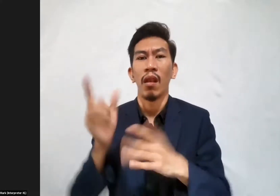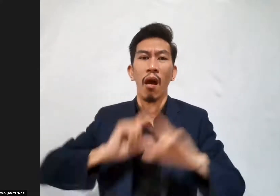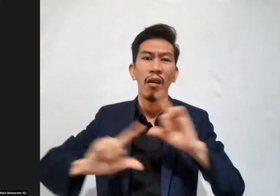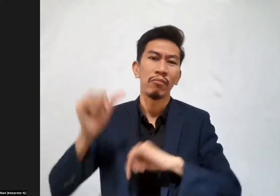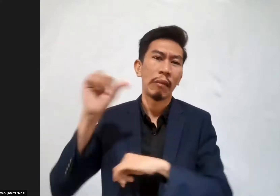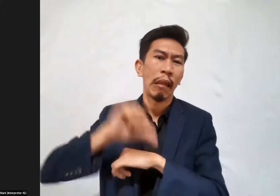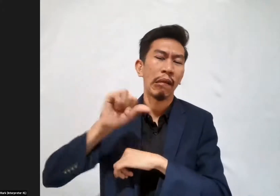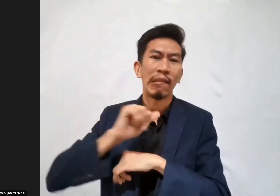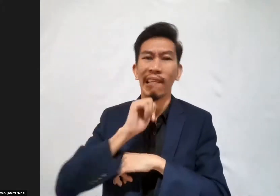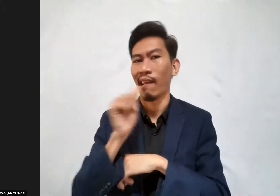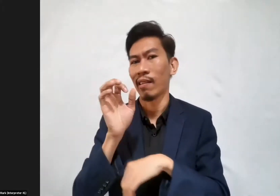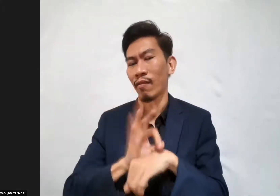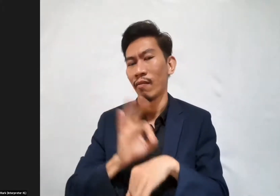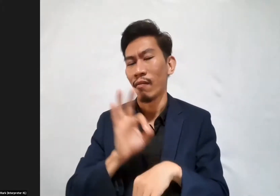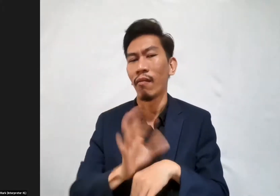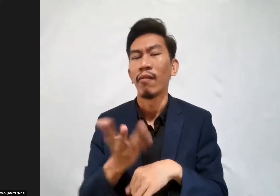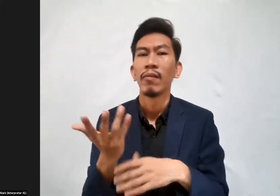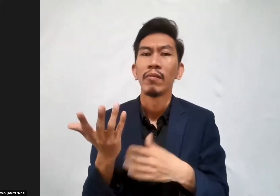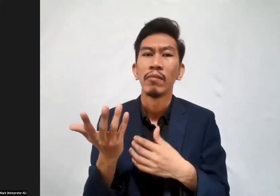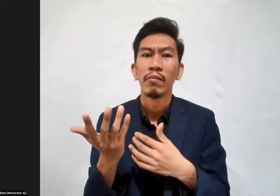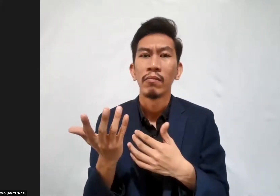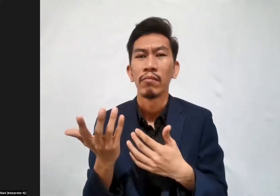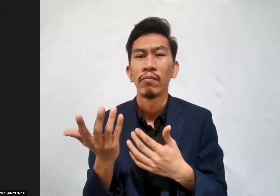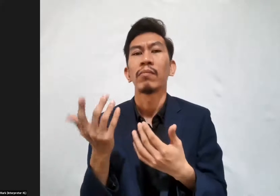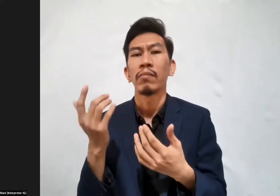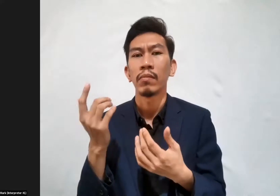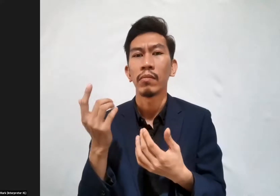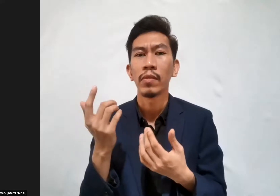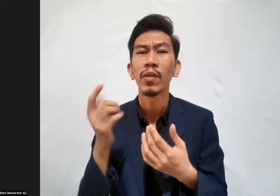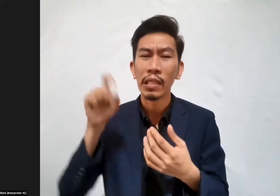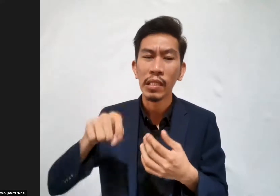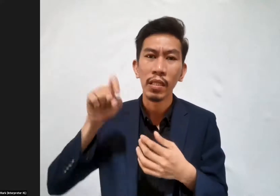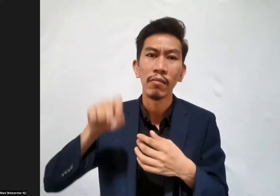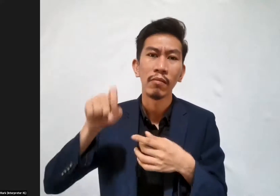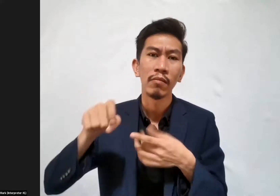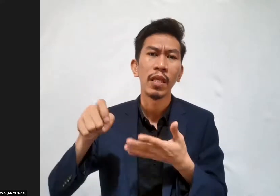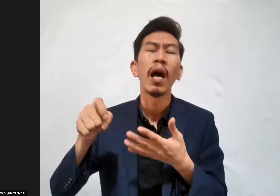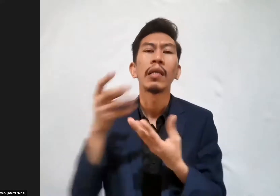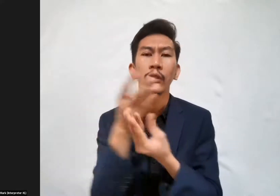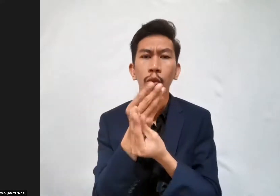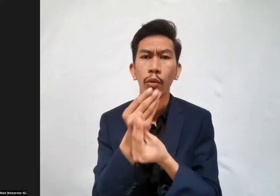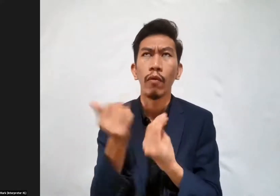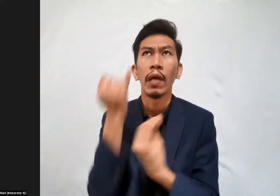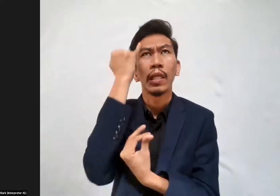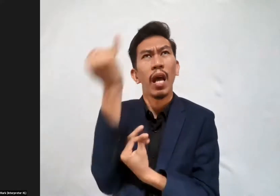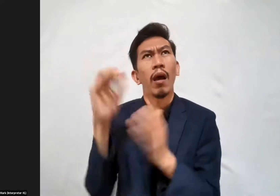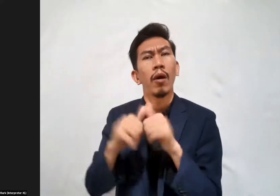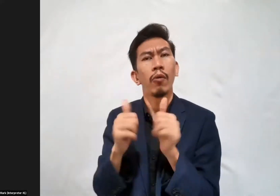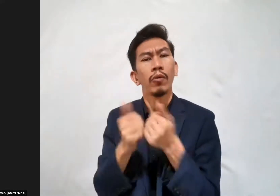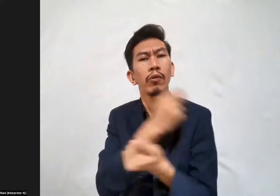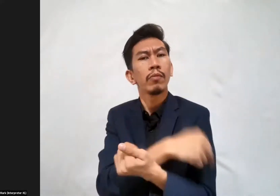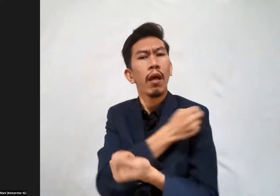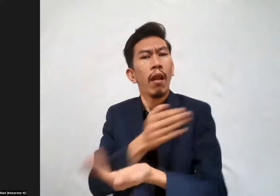There's no reagent. We need to find solutions wherein these hospitals have to function